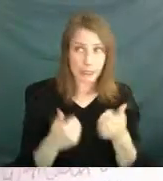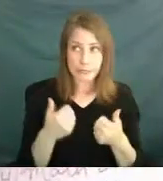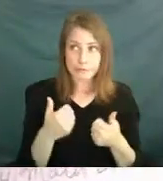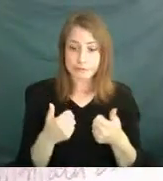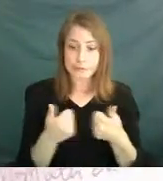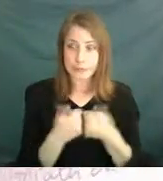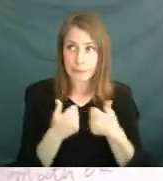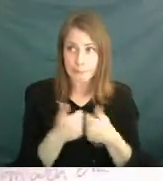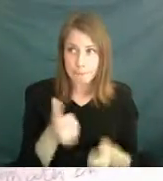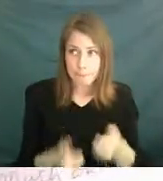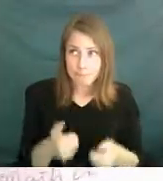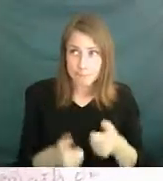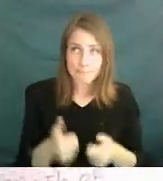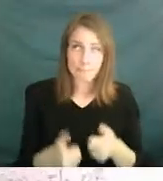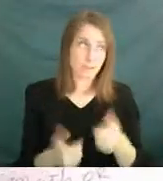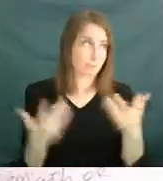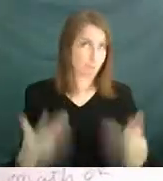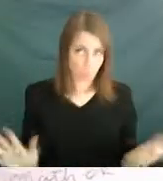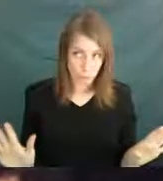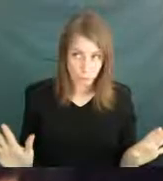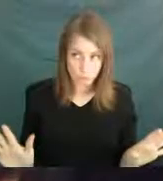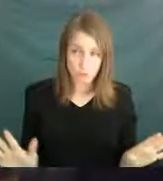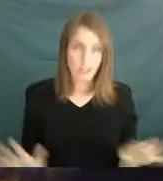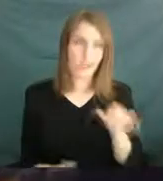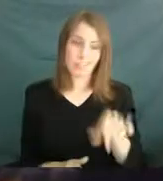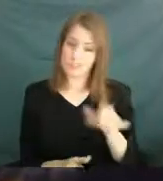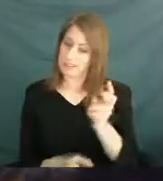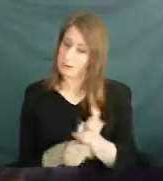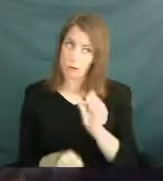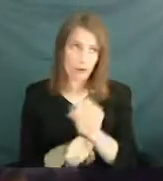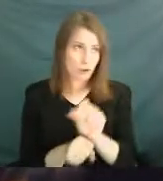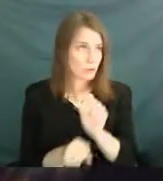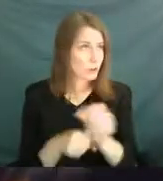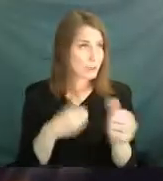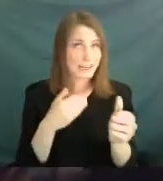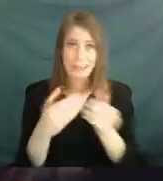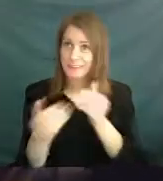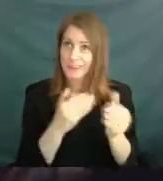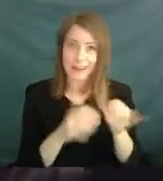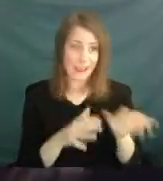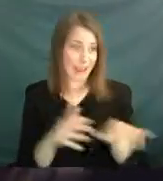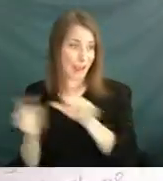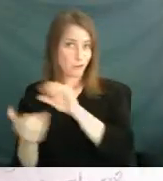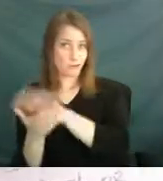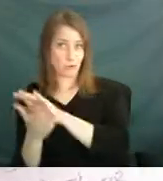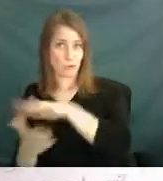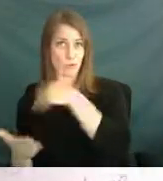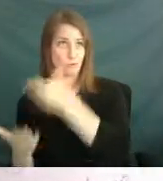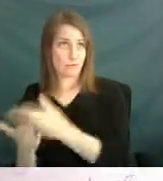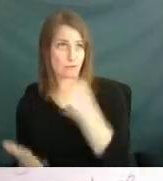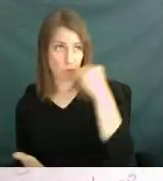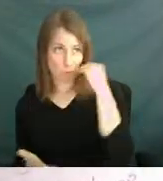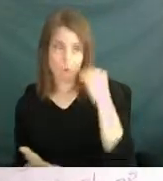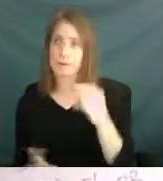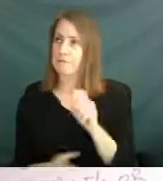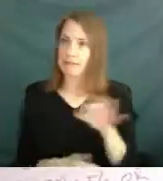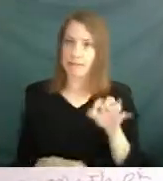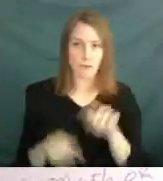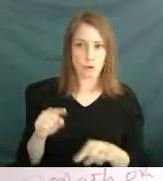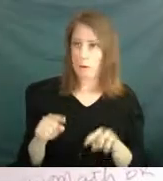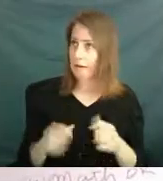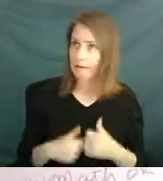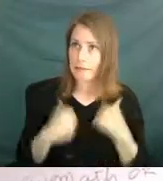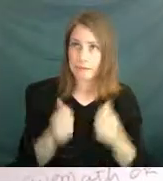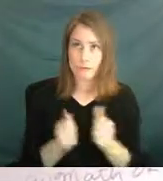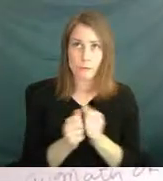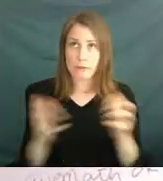This is about hard work, even when you go home. If you can't live without TV, this isn't your class.